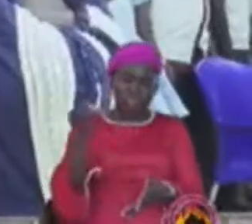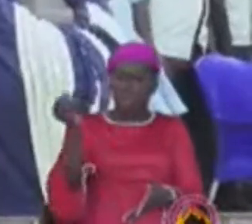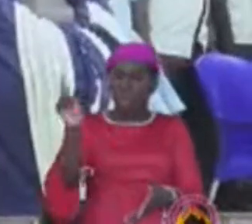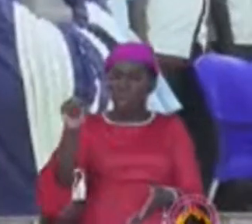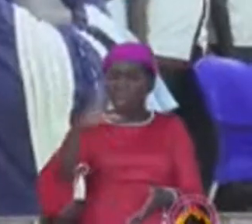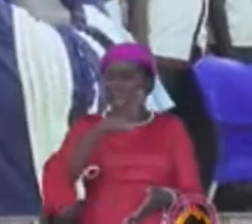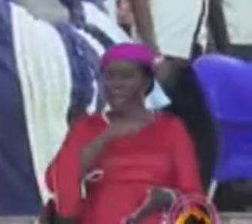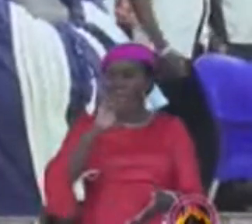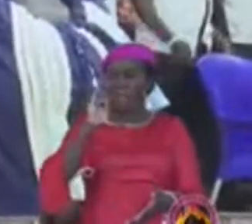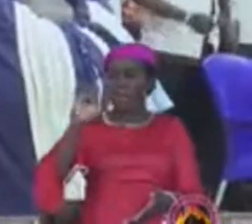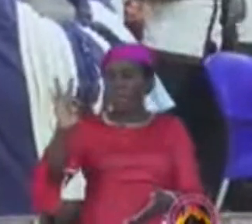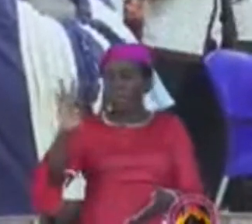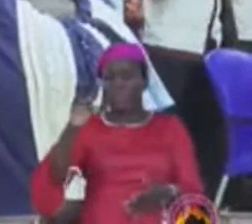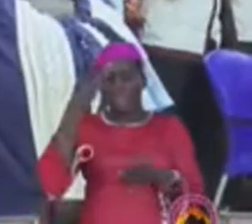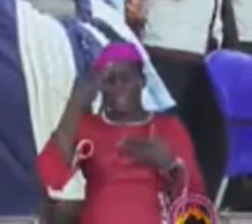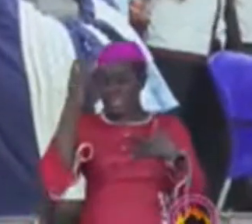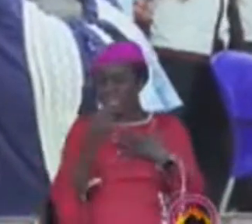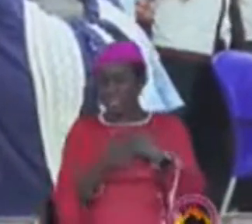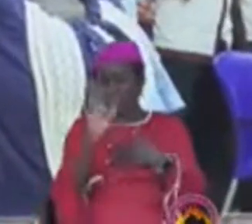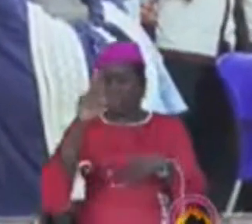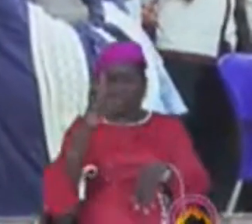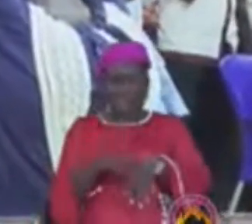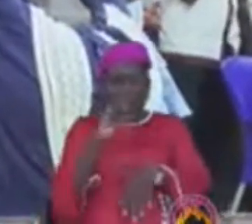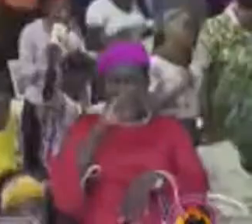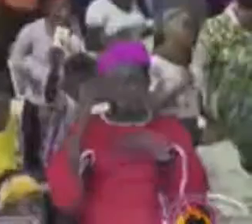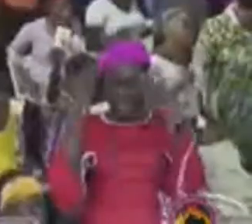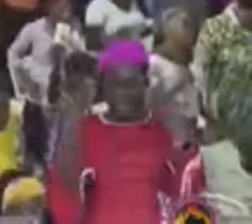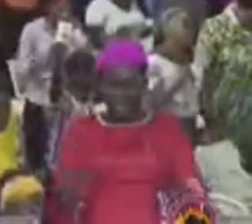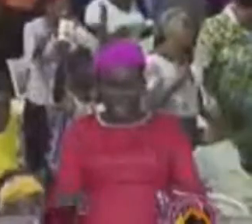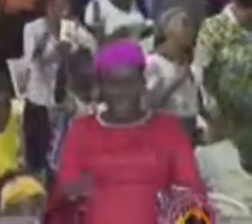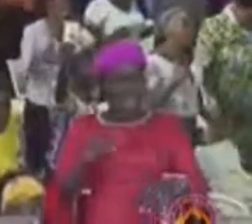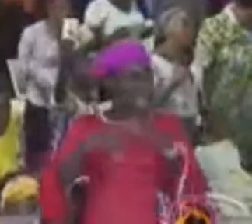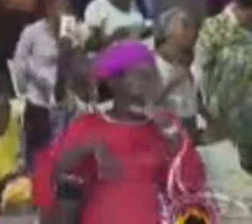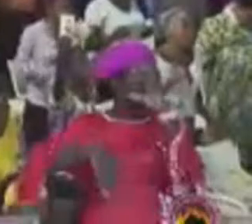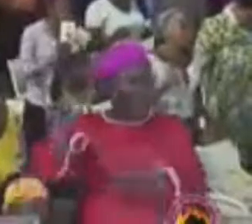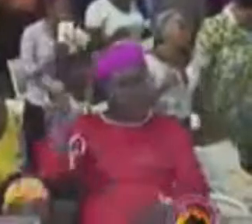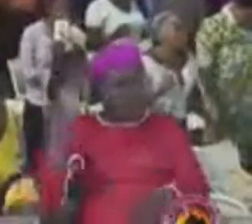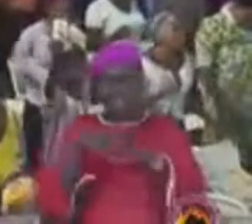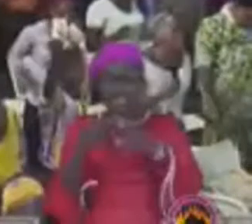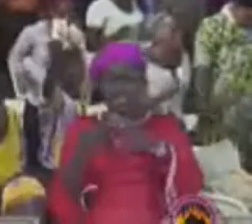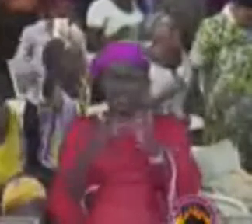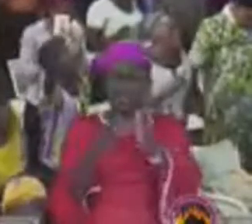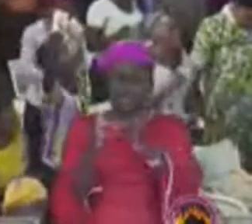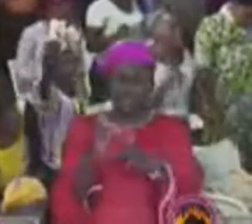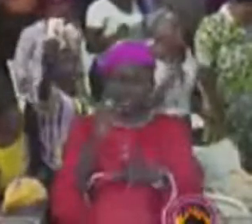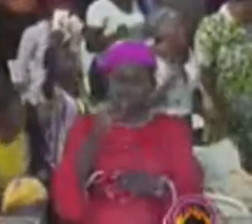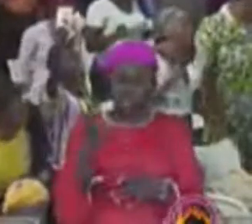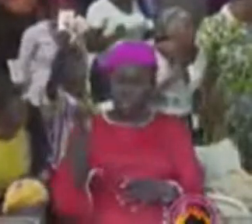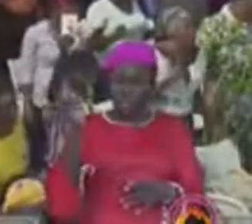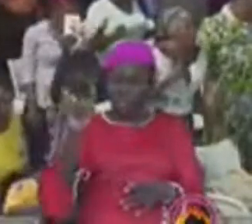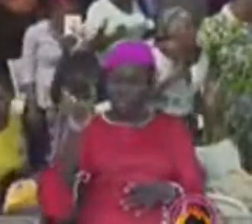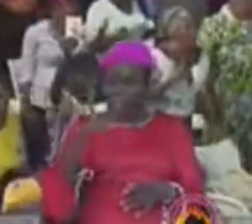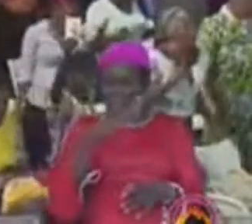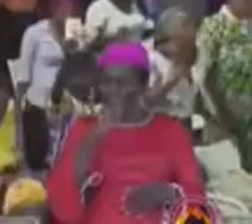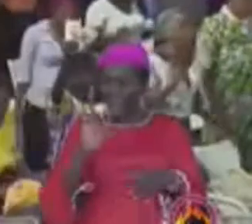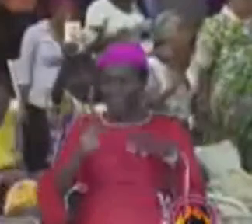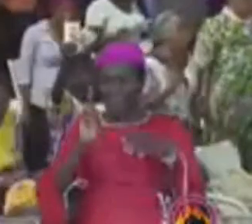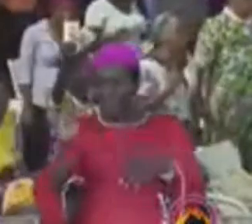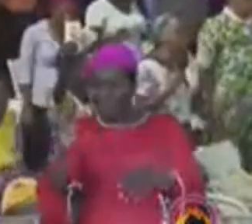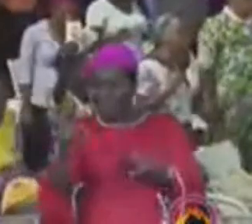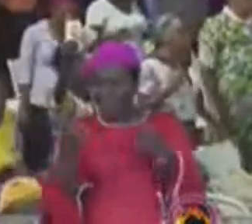sickness. Your time is up. Get out in the name of Jesus. You on and off sickness. Your time is